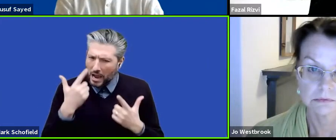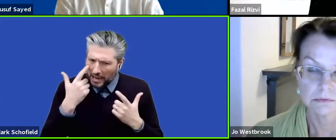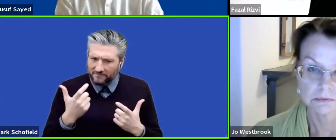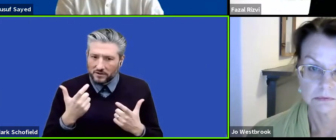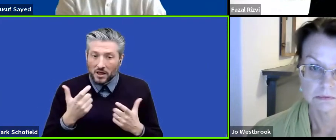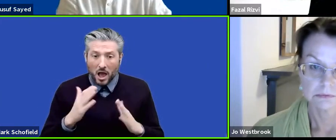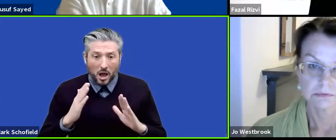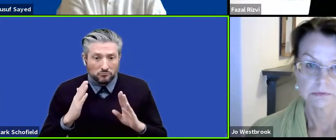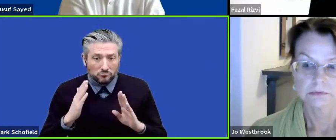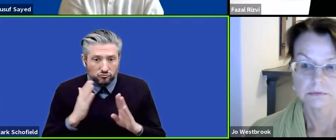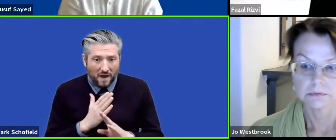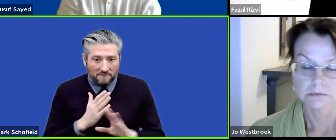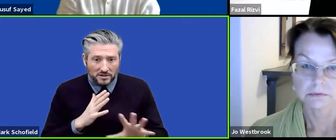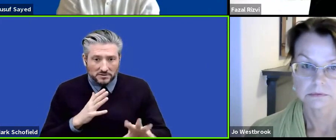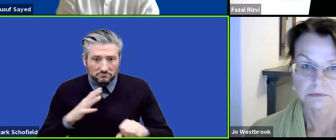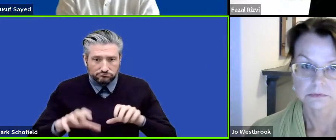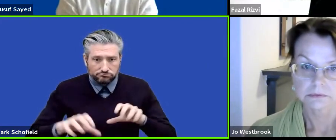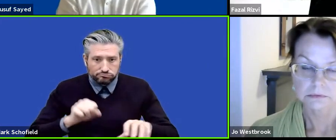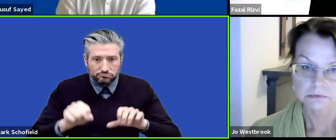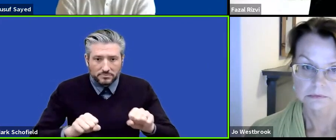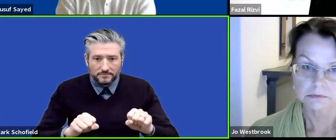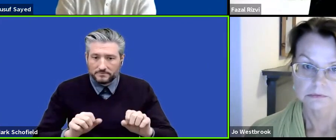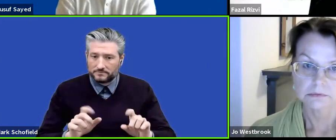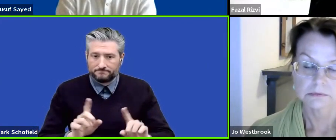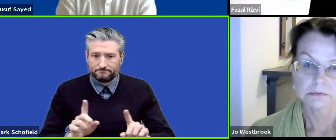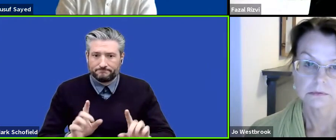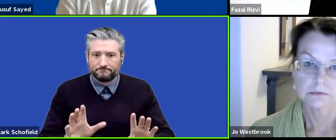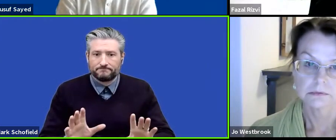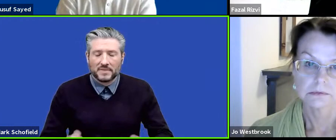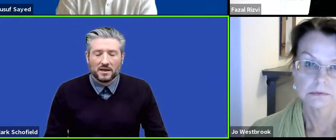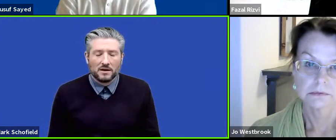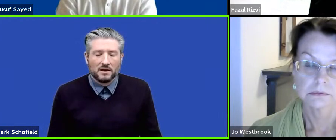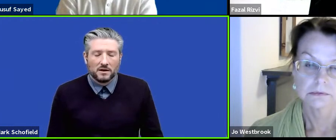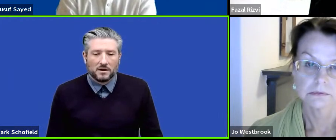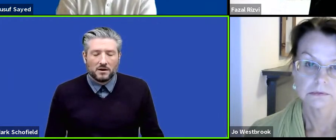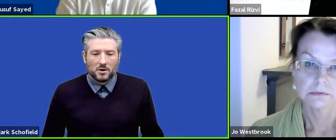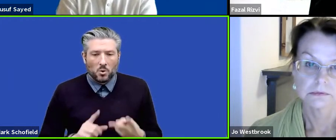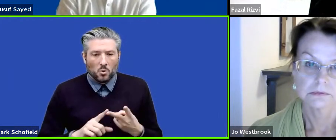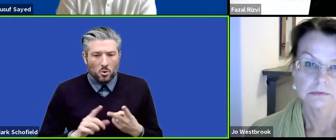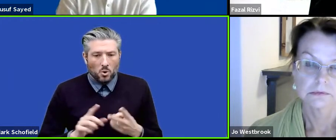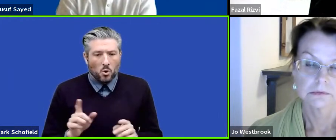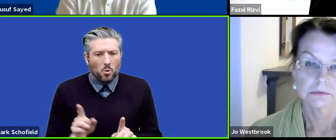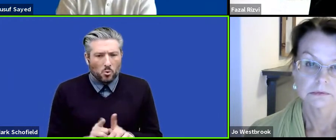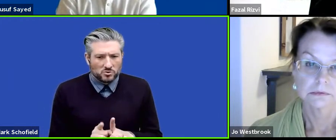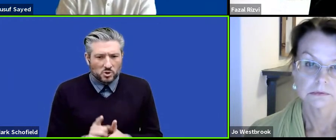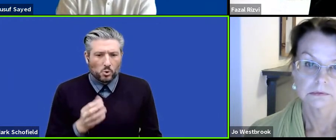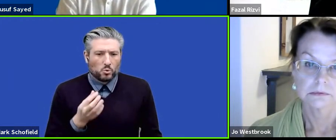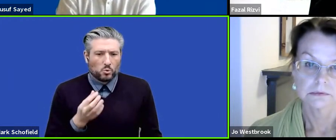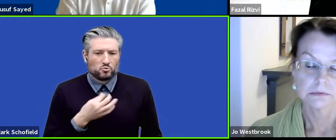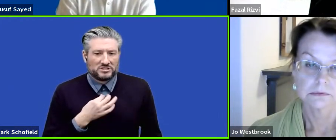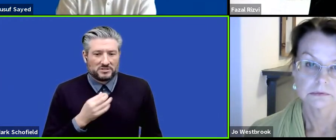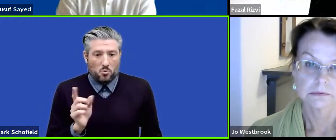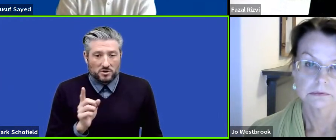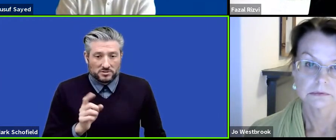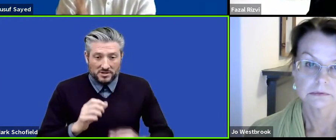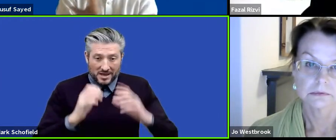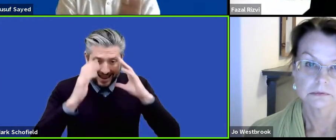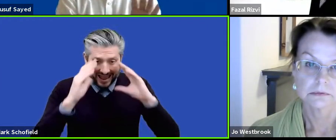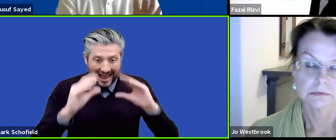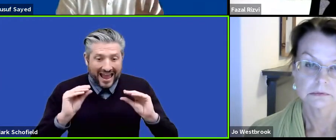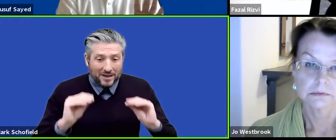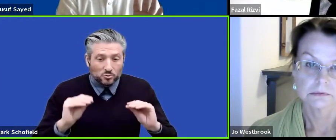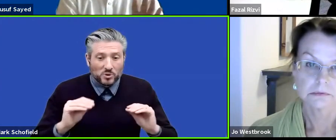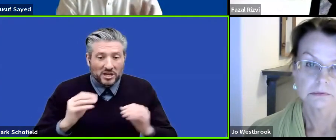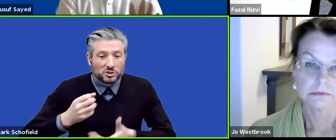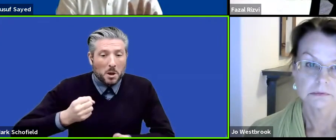we mustn't make a mistake. We run the risk in education of educational budgets being cut in a post-COVID world